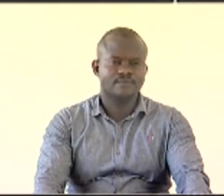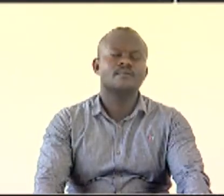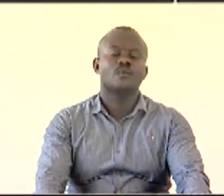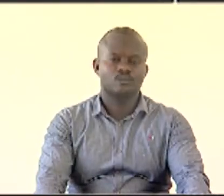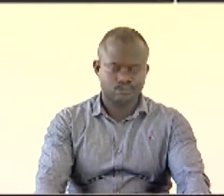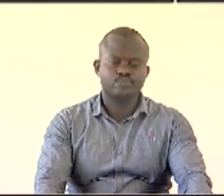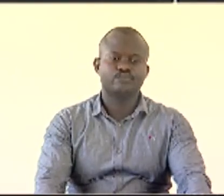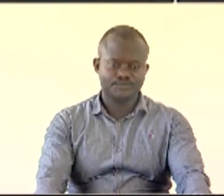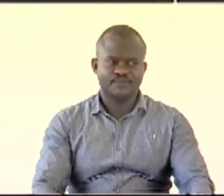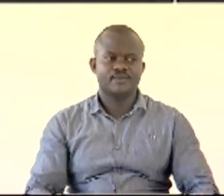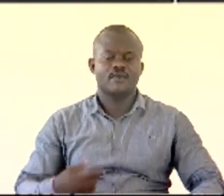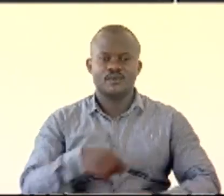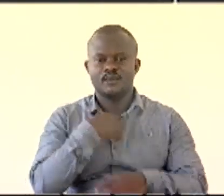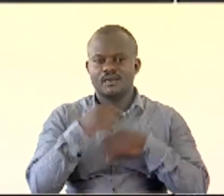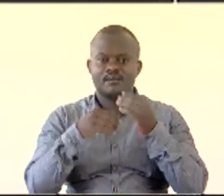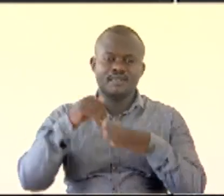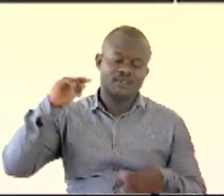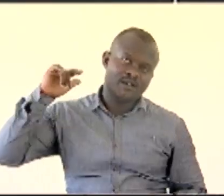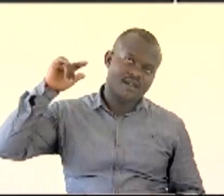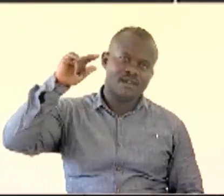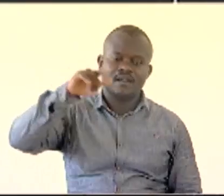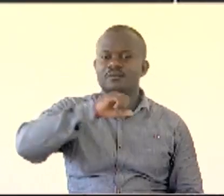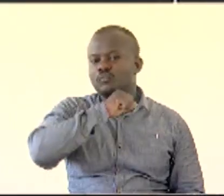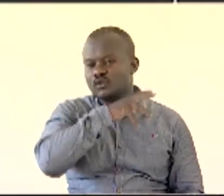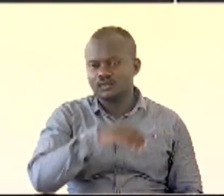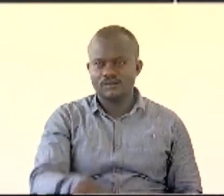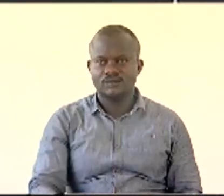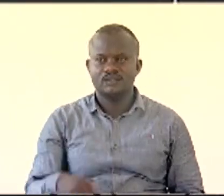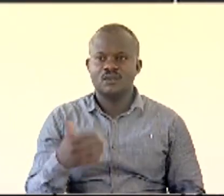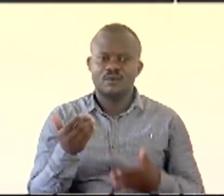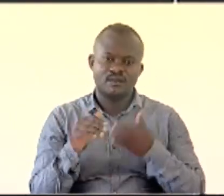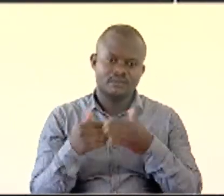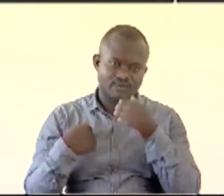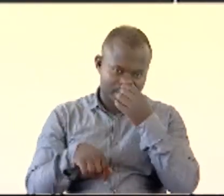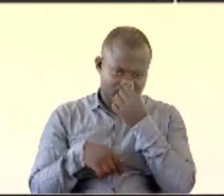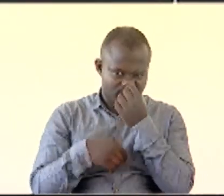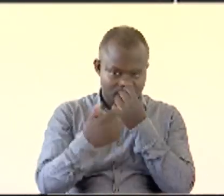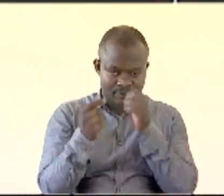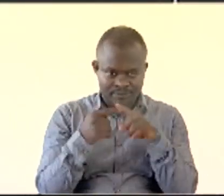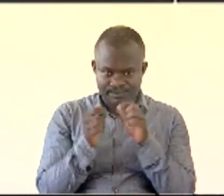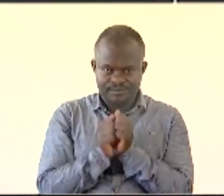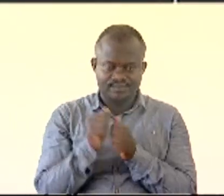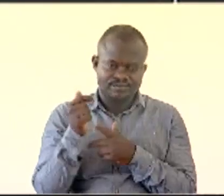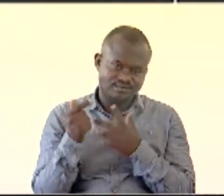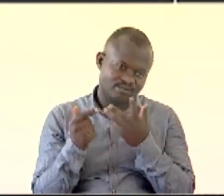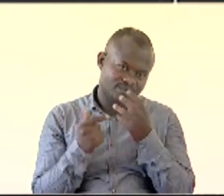Excellent. We talked about air pollution, where we have seen that different